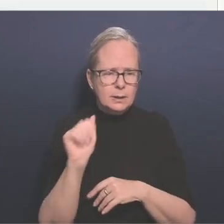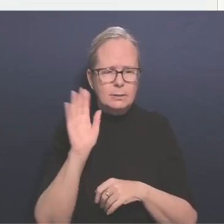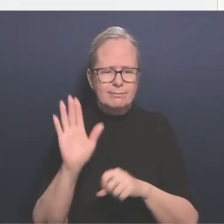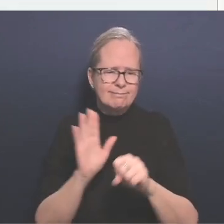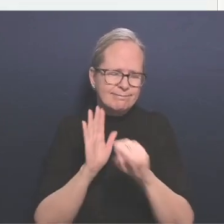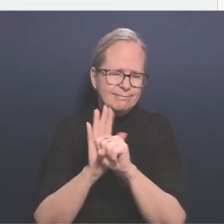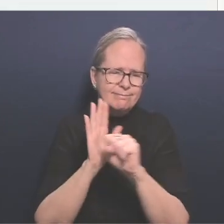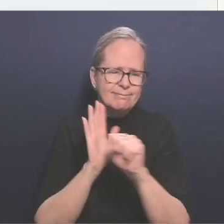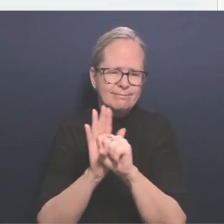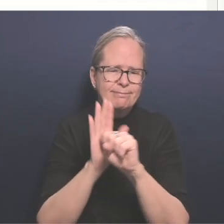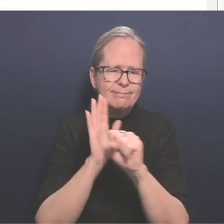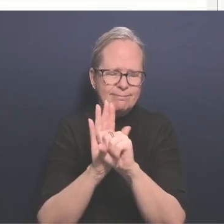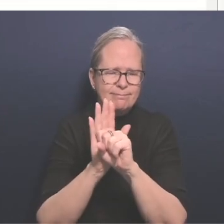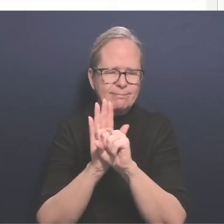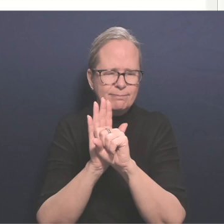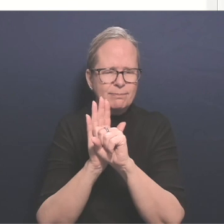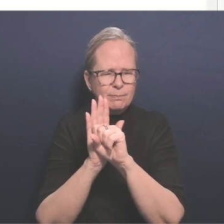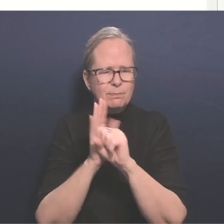this.